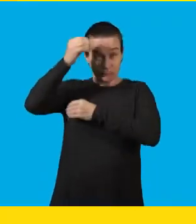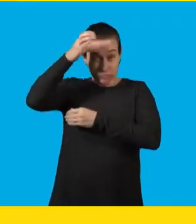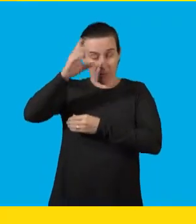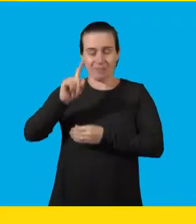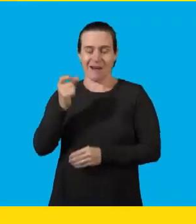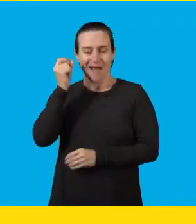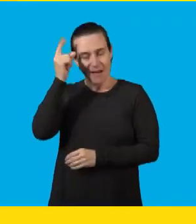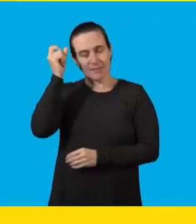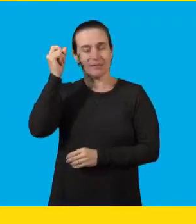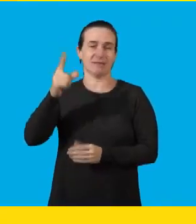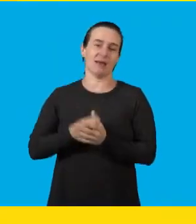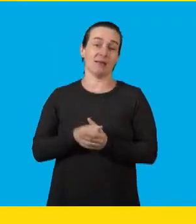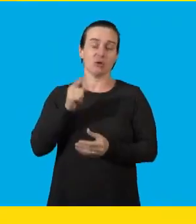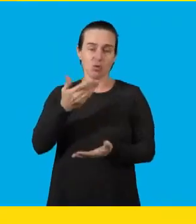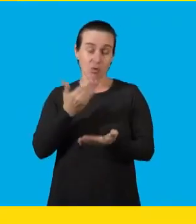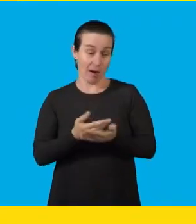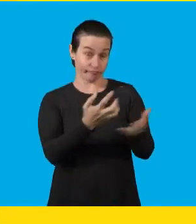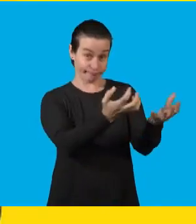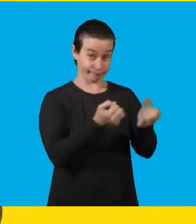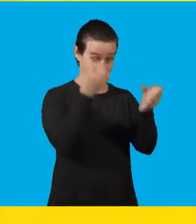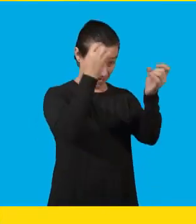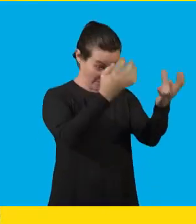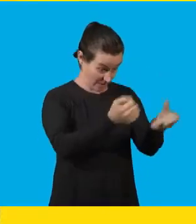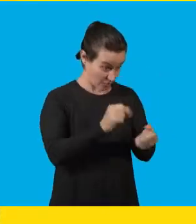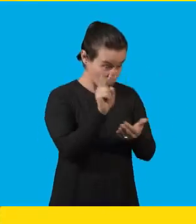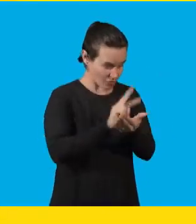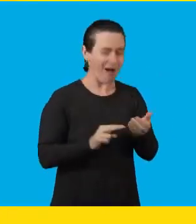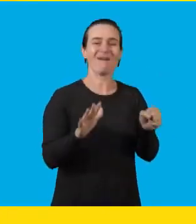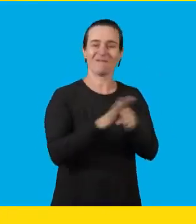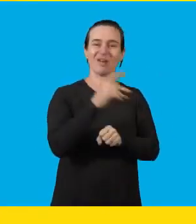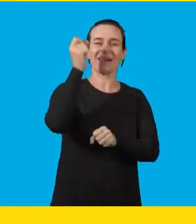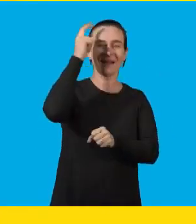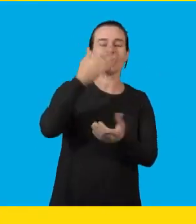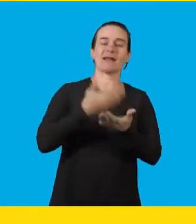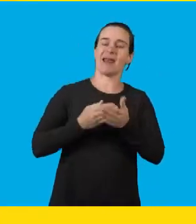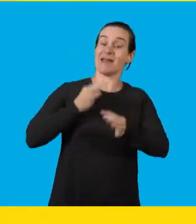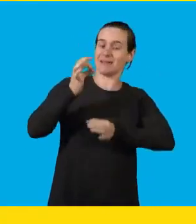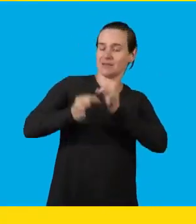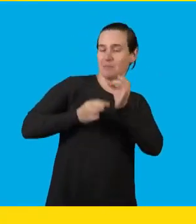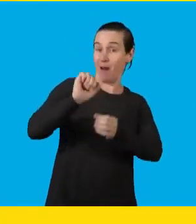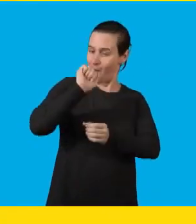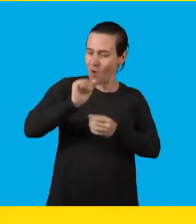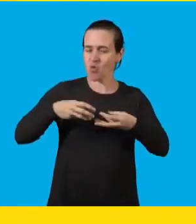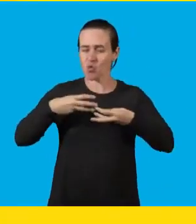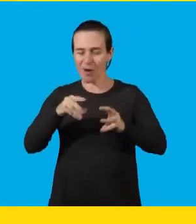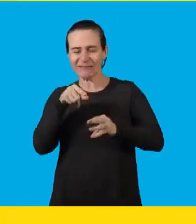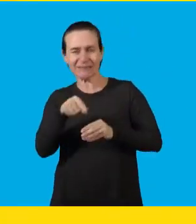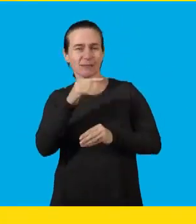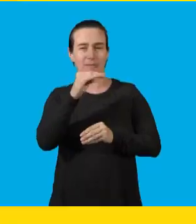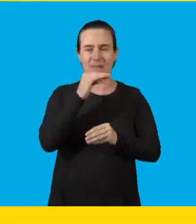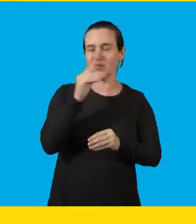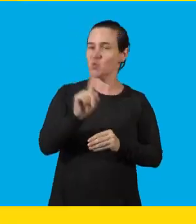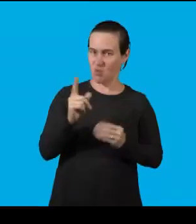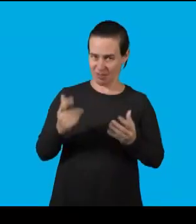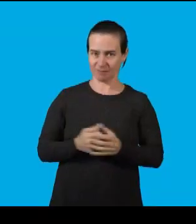historical concepts and you are able to then interpret the source and define these terms in your own